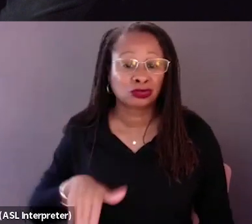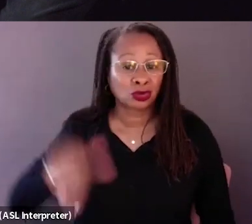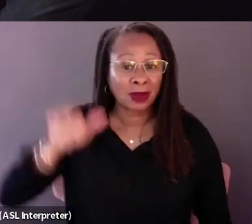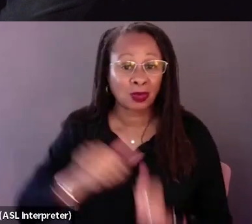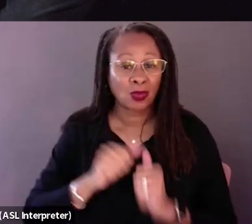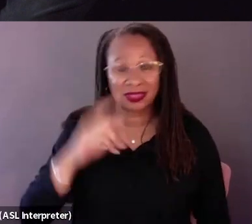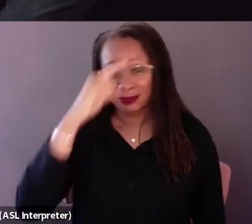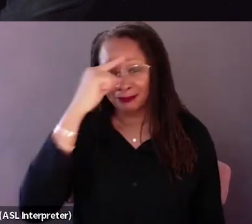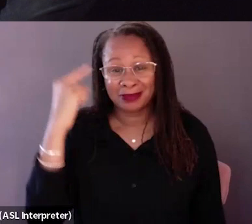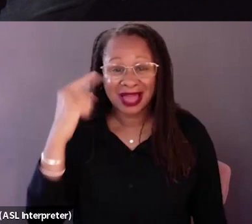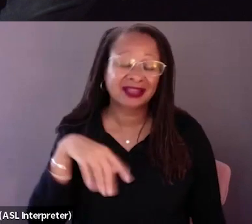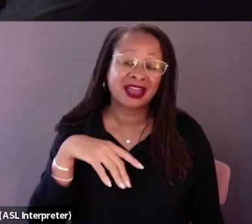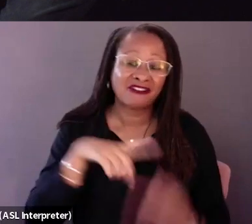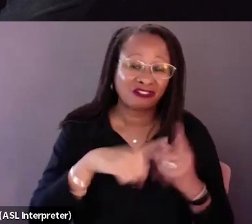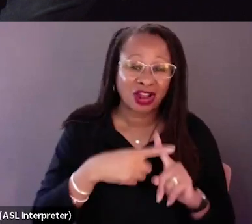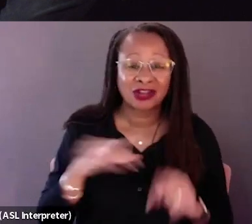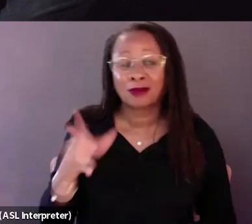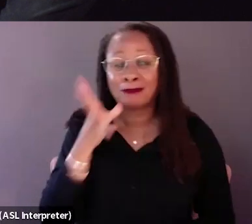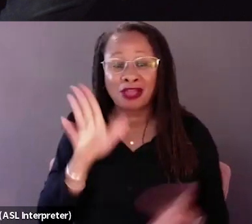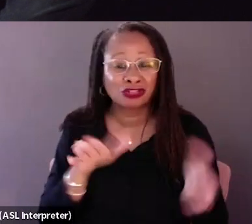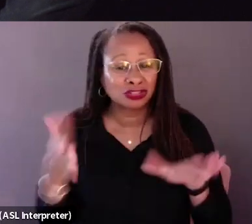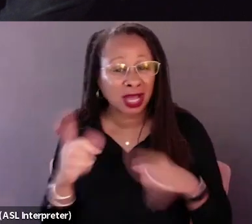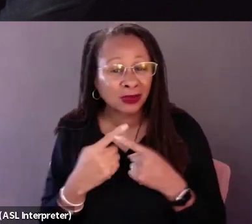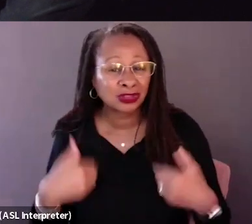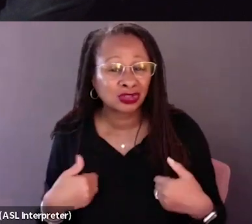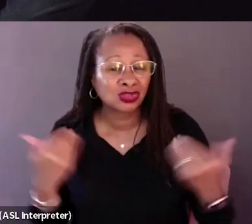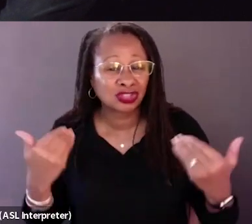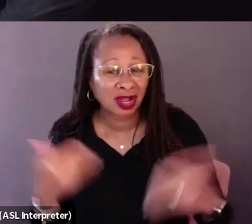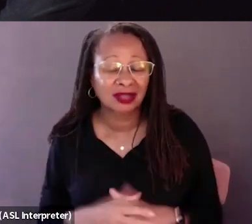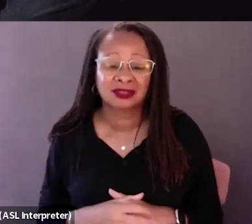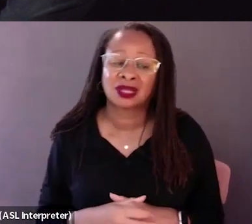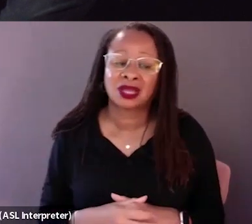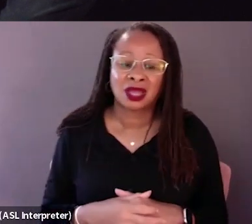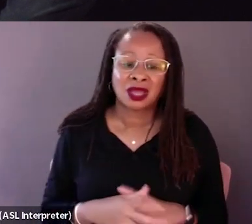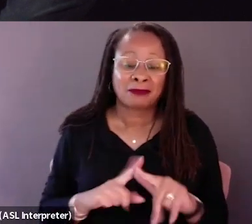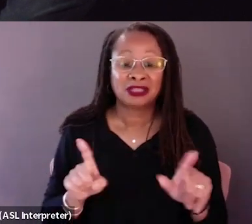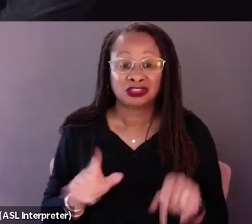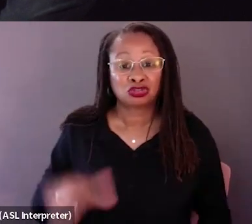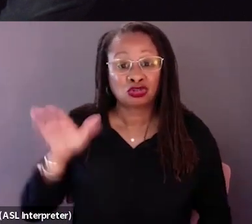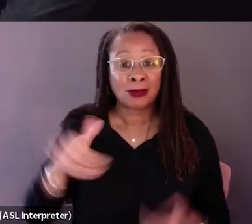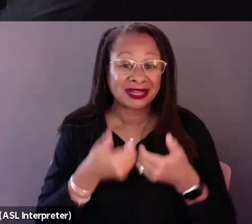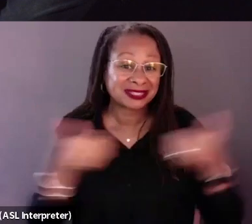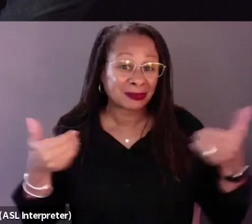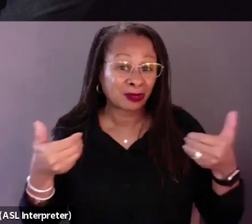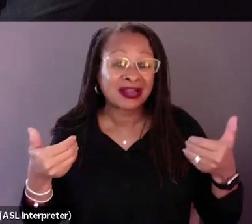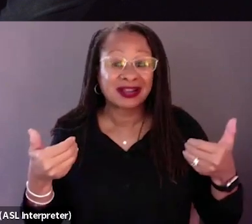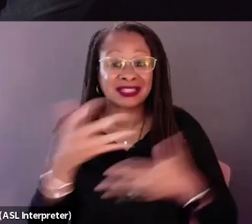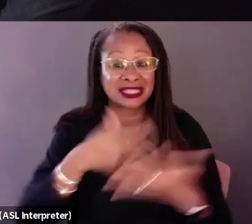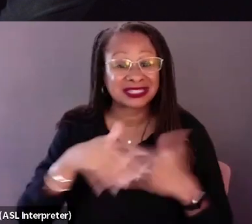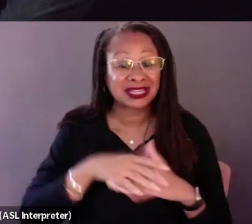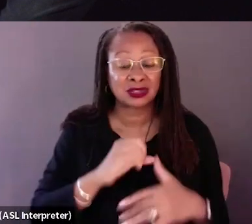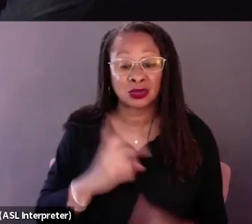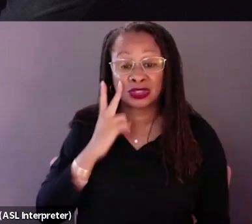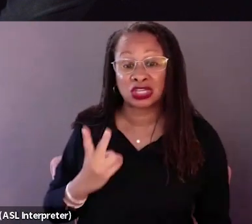Black playmates. Her mother had died when she was very young, but she still grew up in a segregated society. And so you see her on